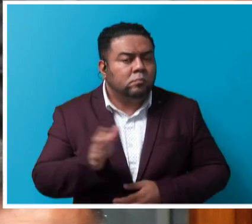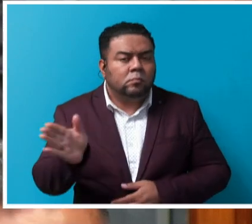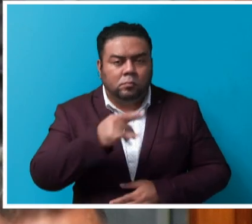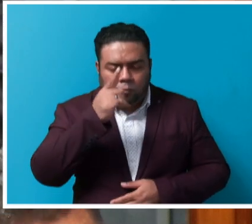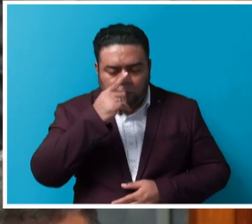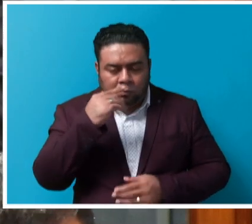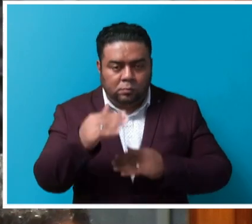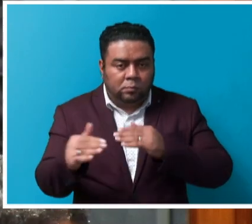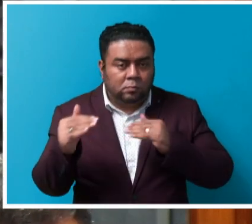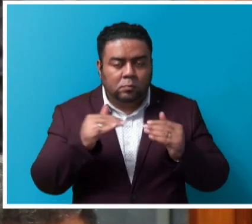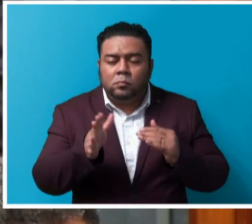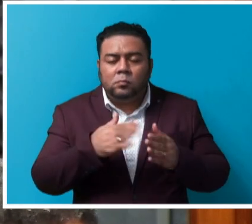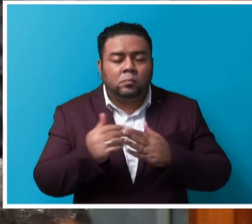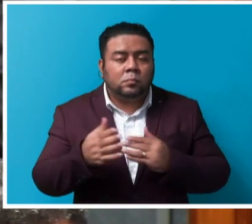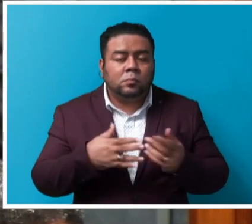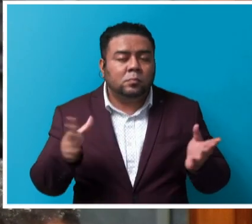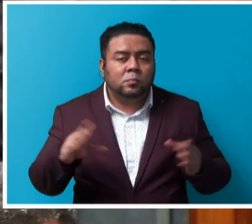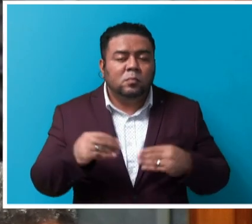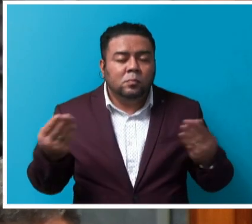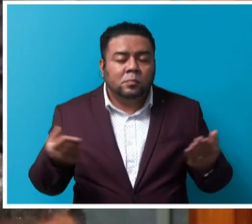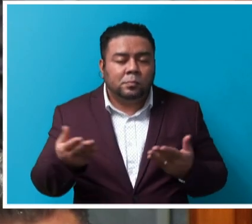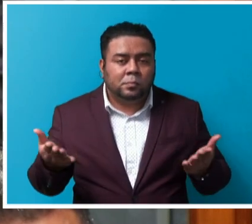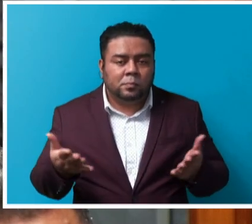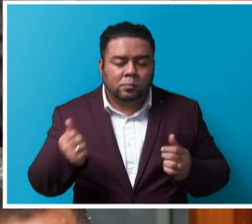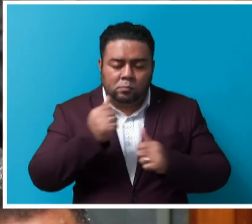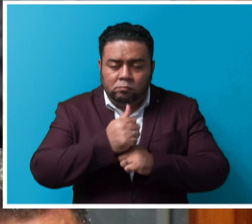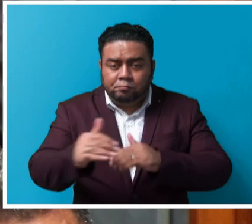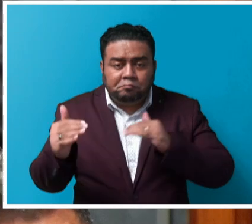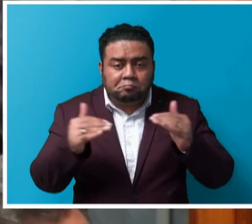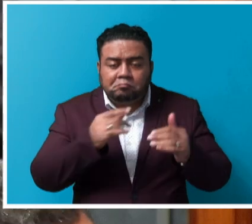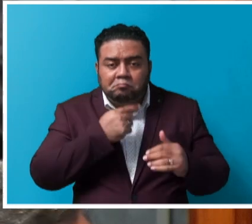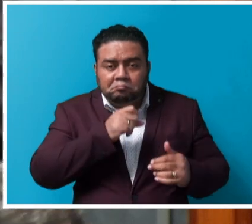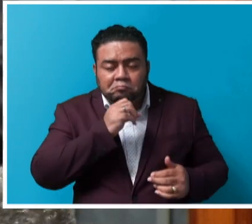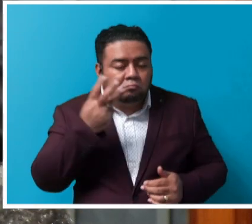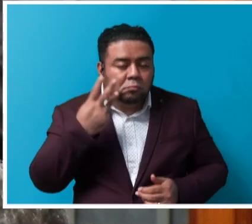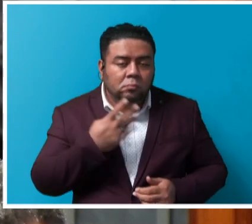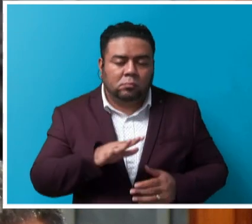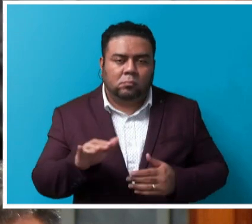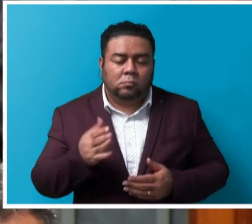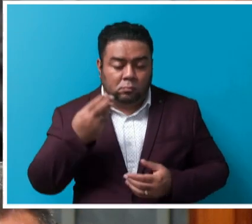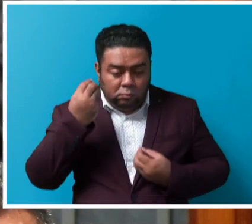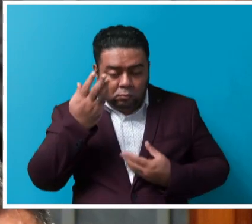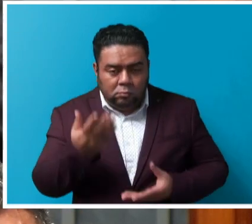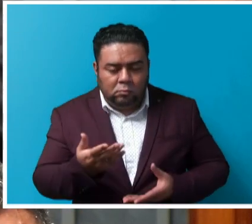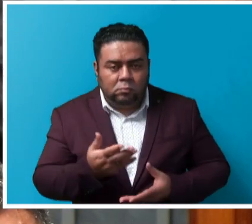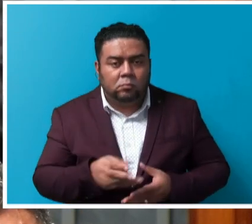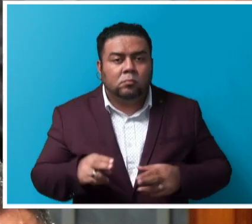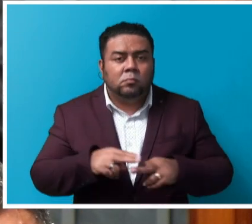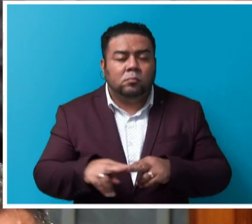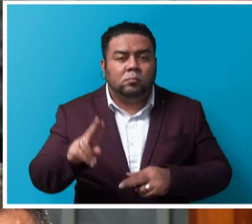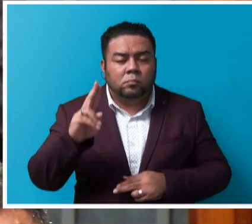Fijians, irrespective of race or gender. This was showcased when the Fiji First Party